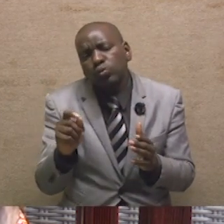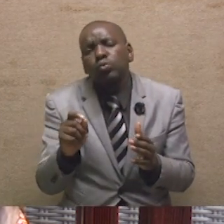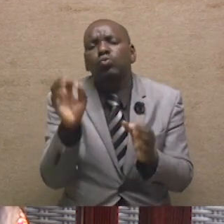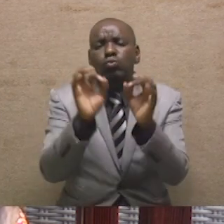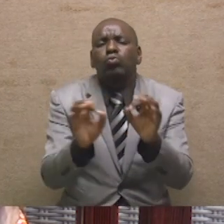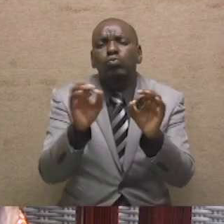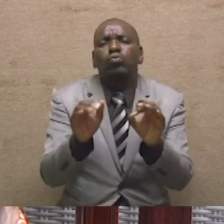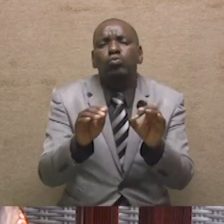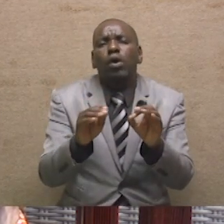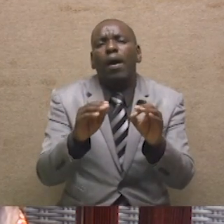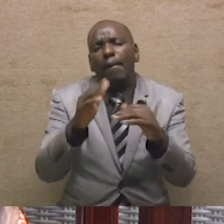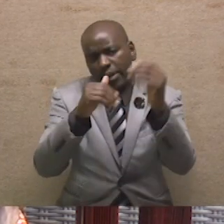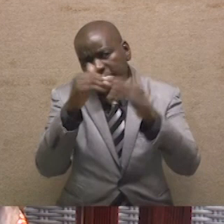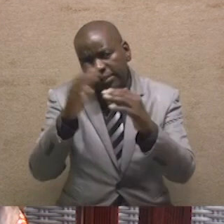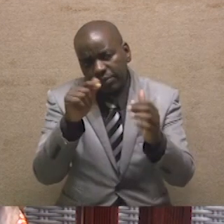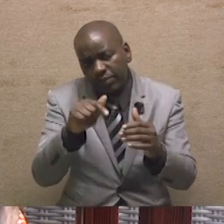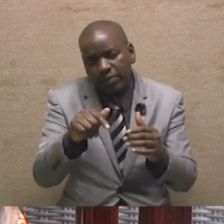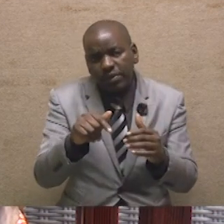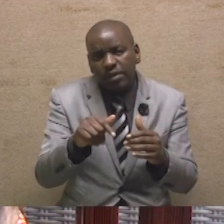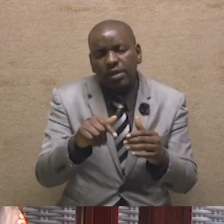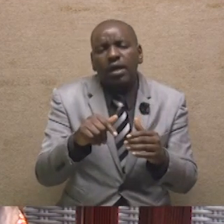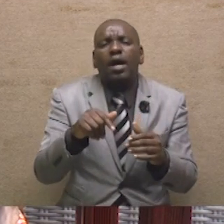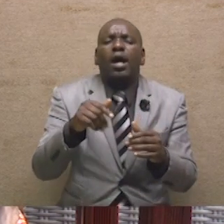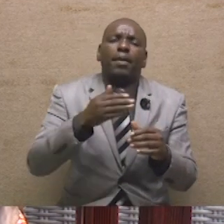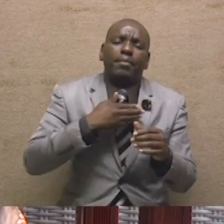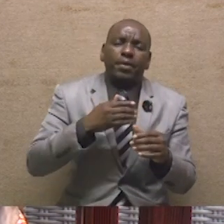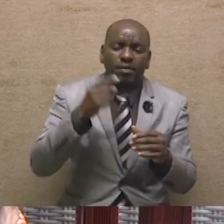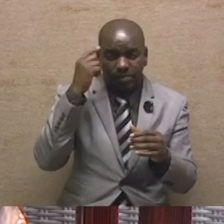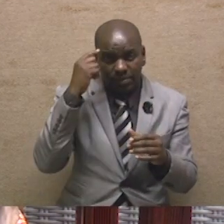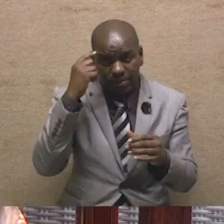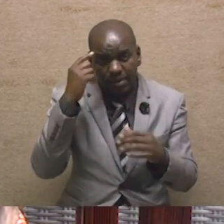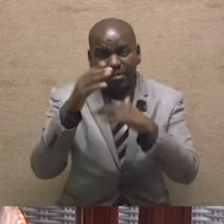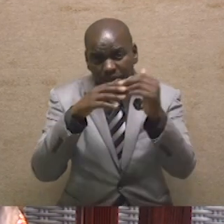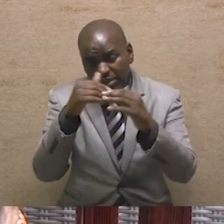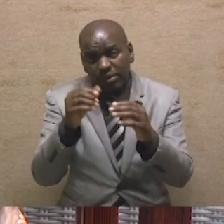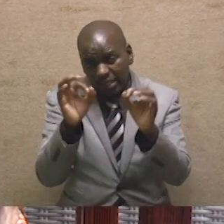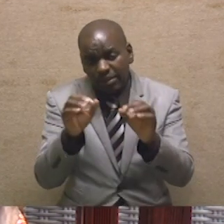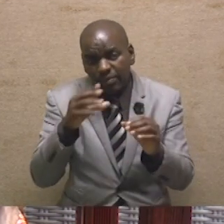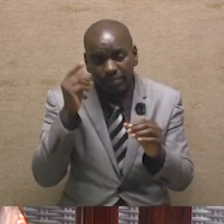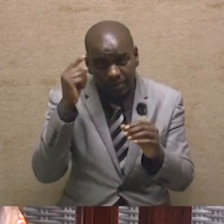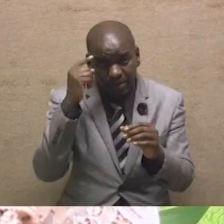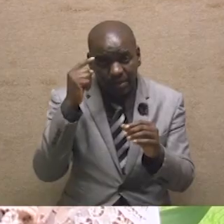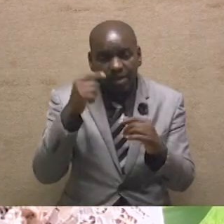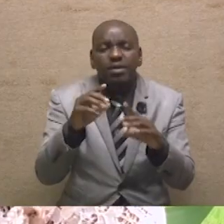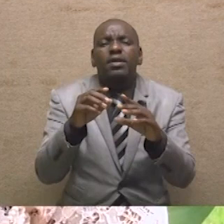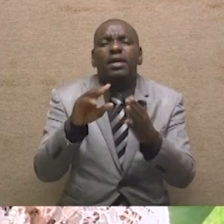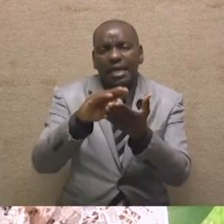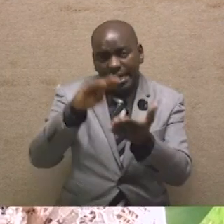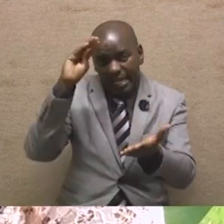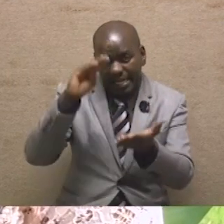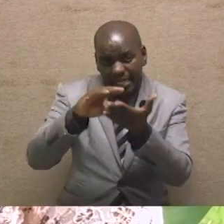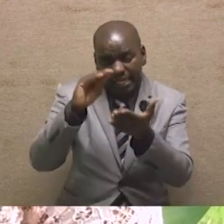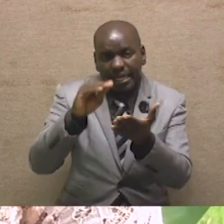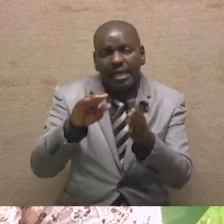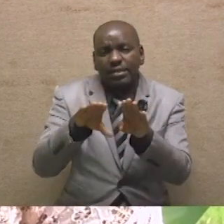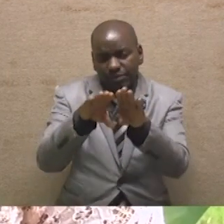without premises, Tendai? Yeah, for me, I think school can be without premises because we think of learning